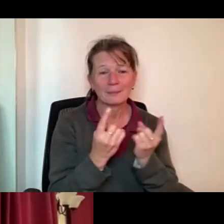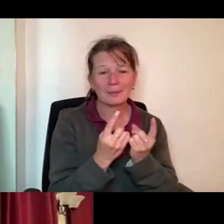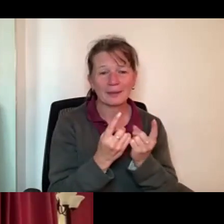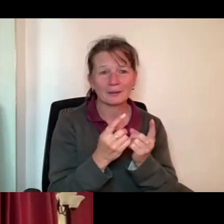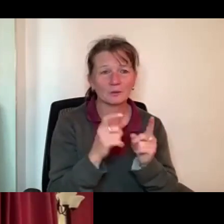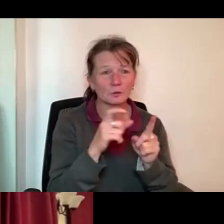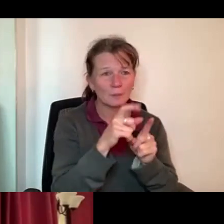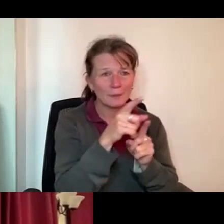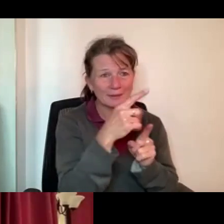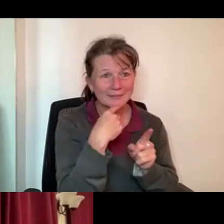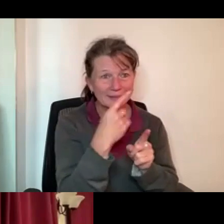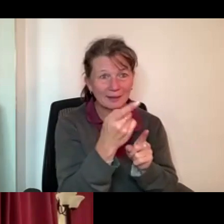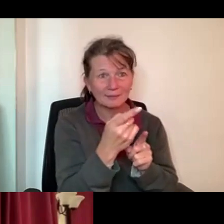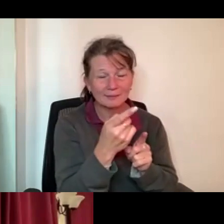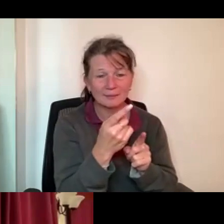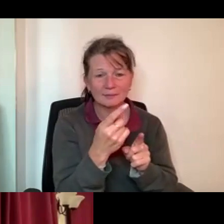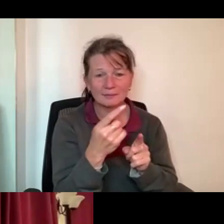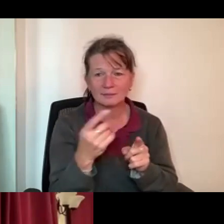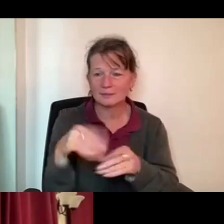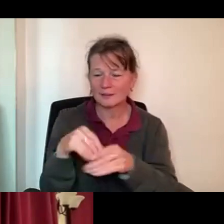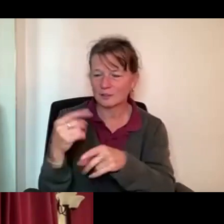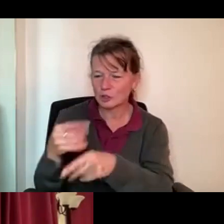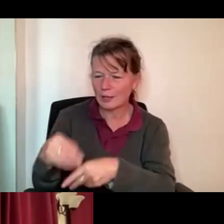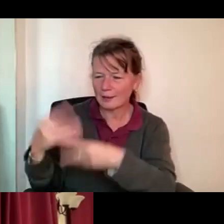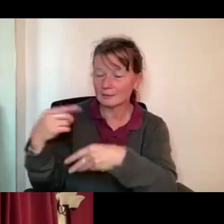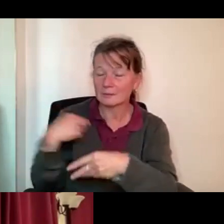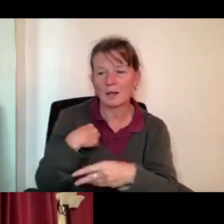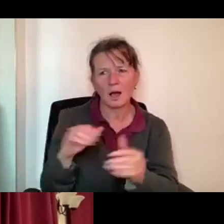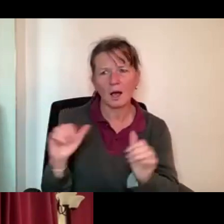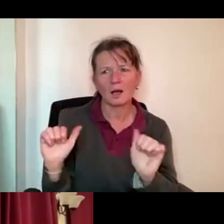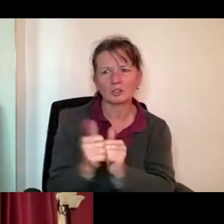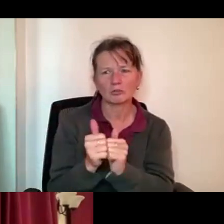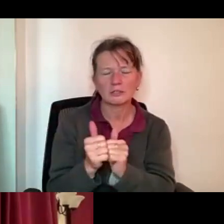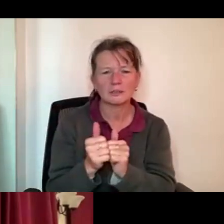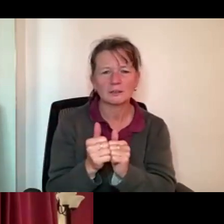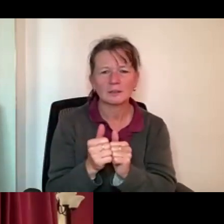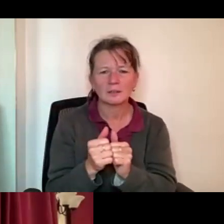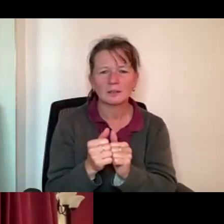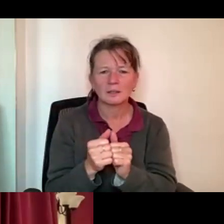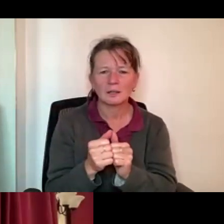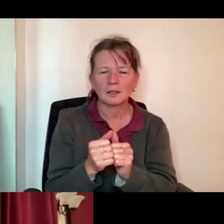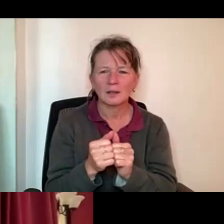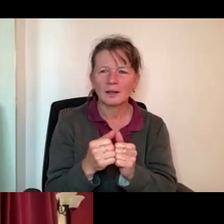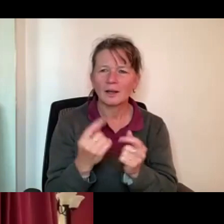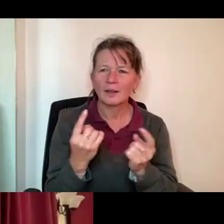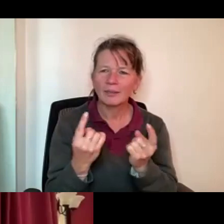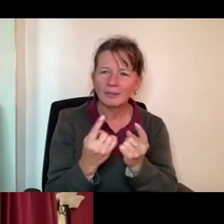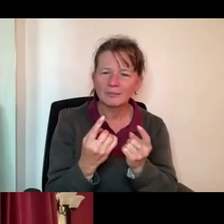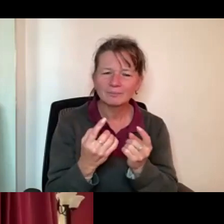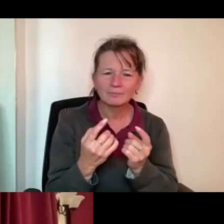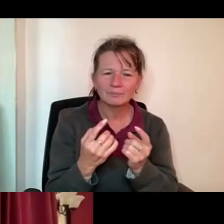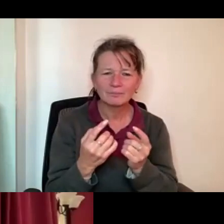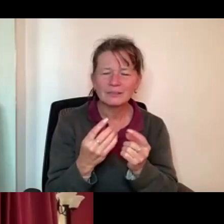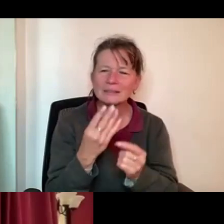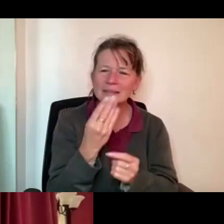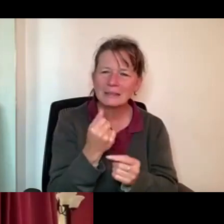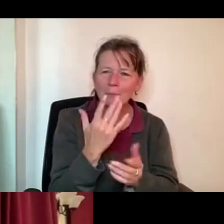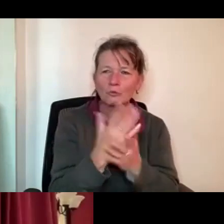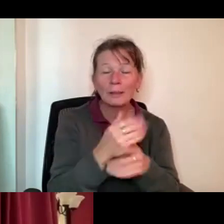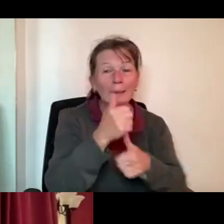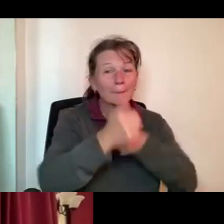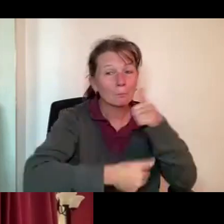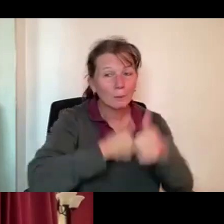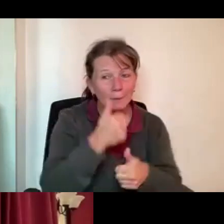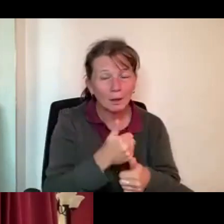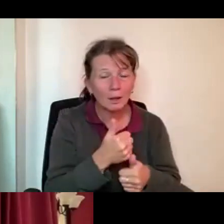Dominic said in the chat actually that I really agree with, that the ones that are really, really difficult, because there's some that are really popular and lots